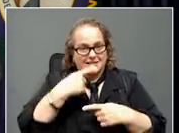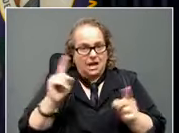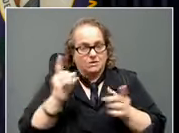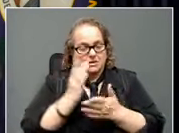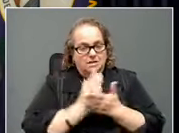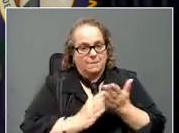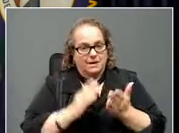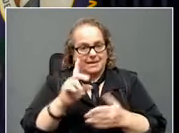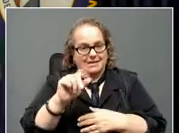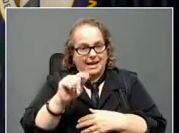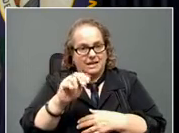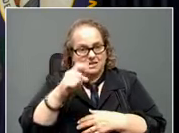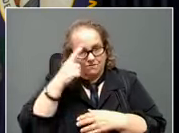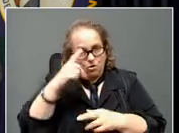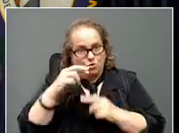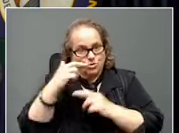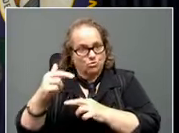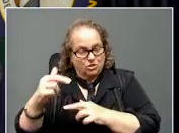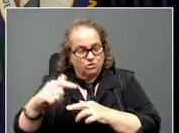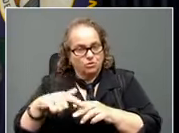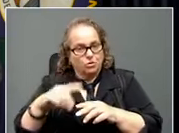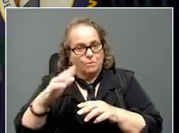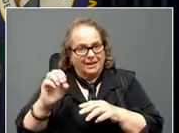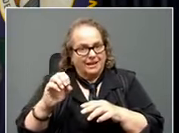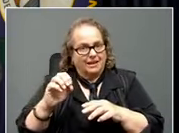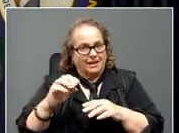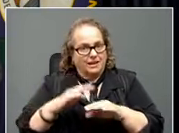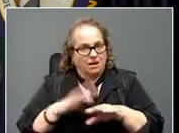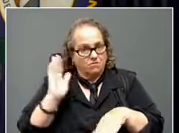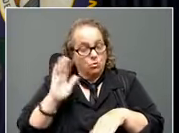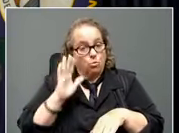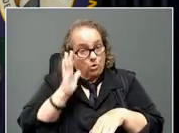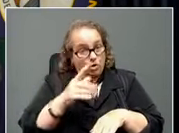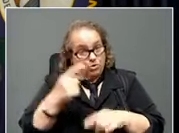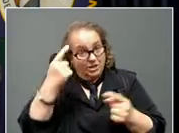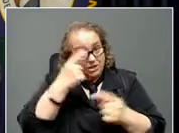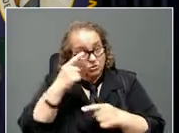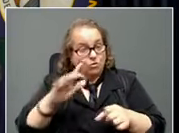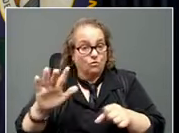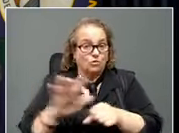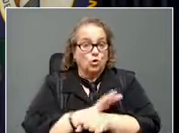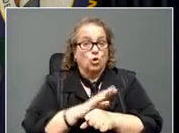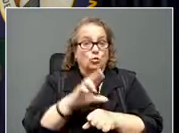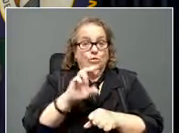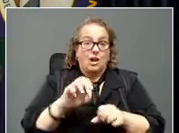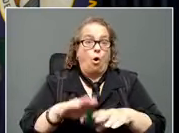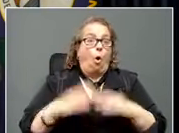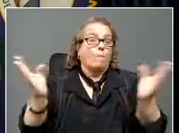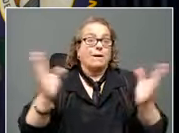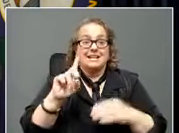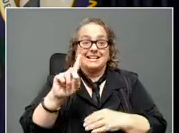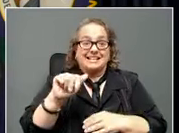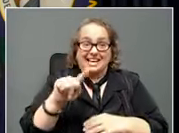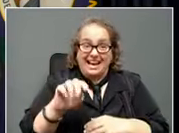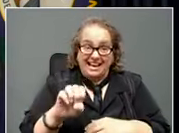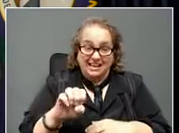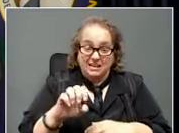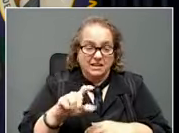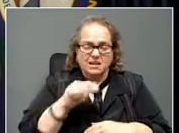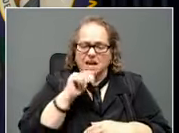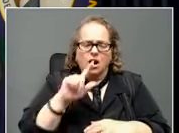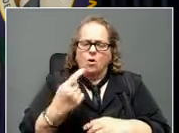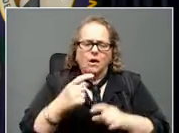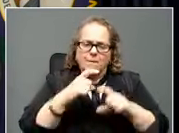lifted. Would you consider a fully reopening date? Not necessarily the mask. I understand there's some